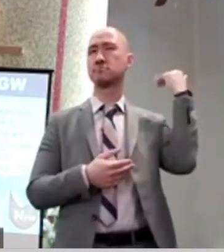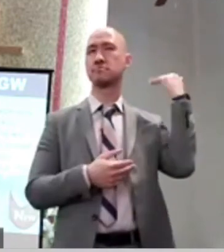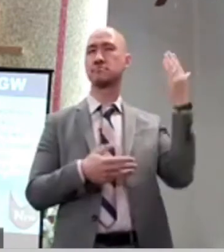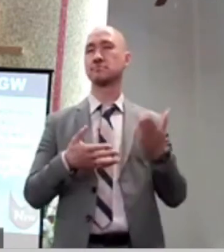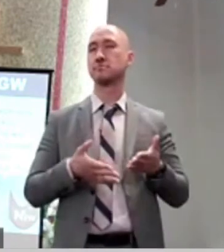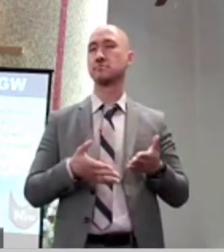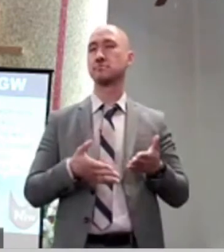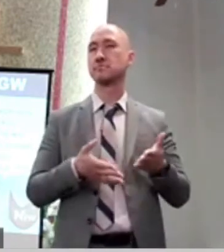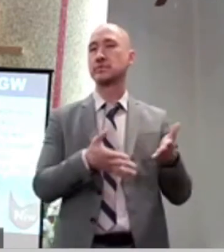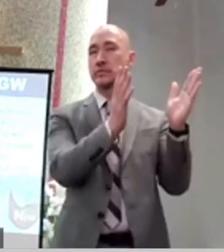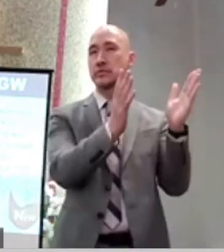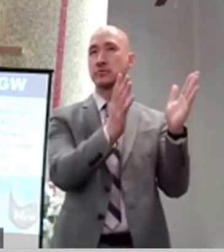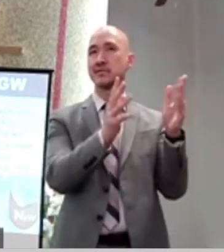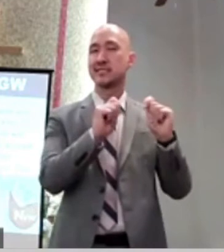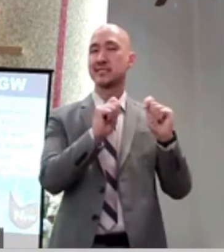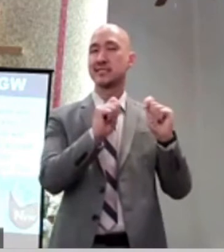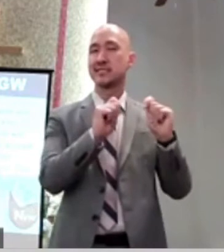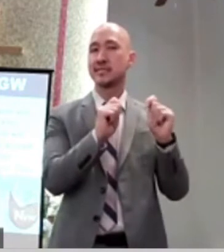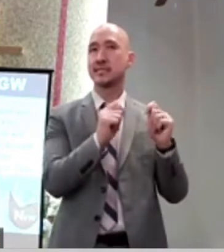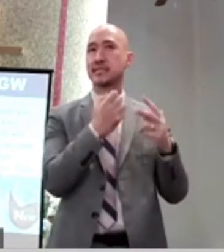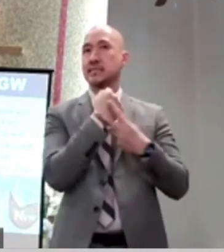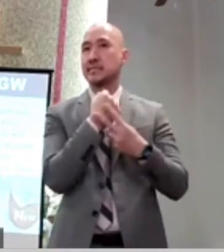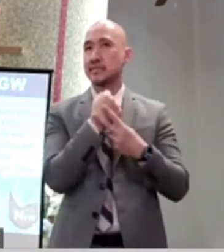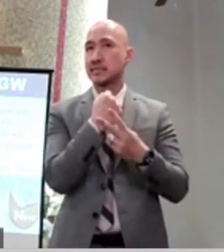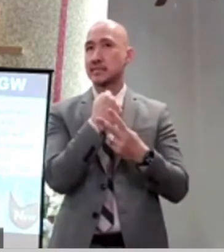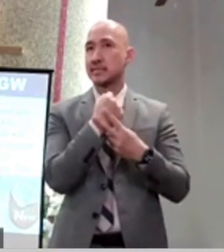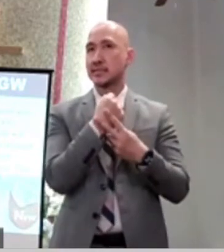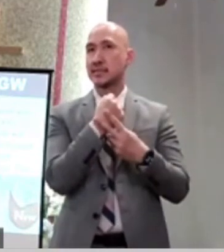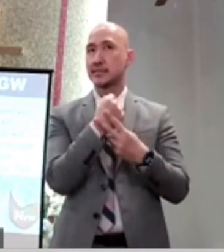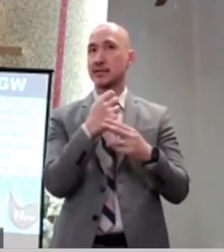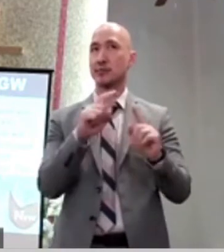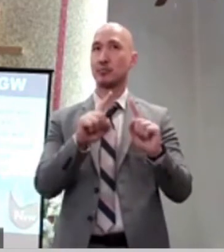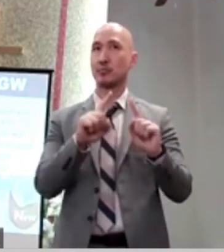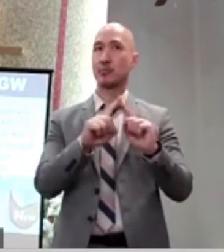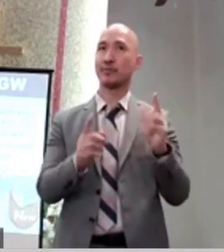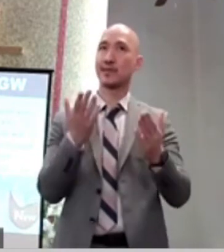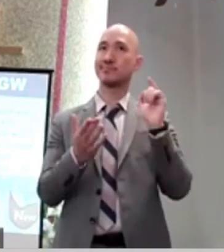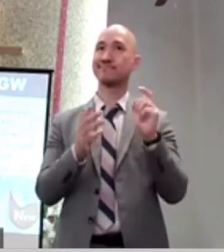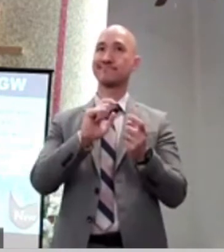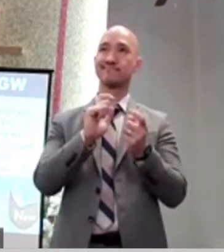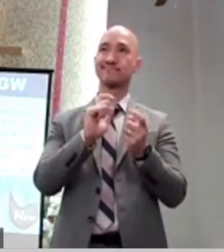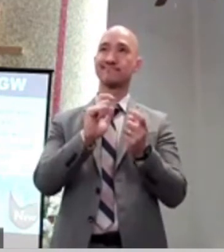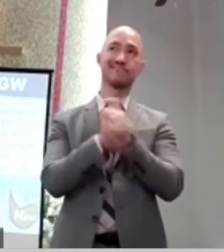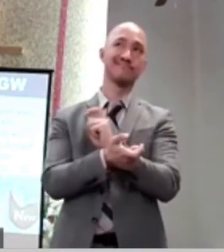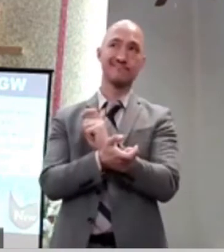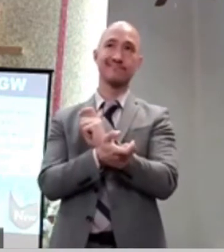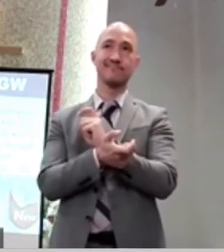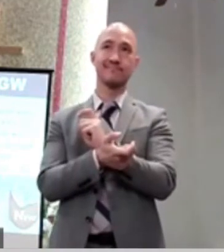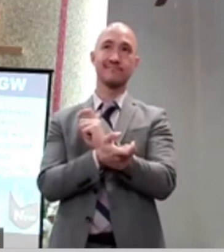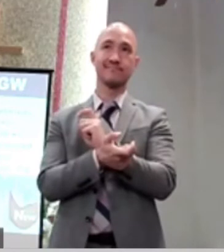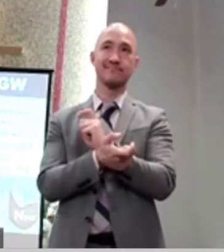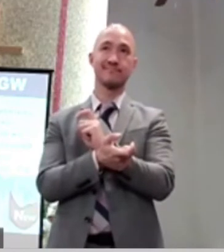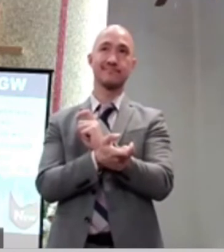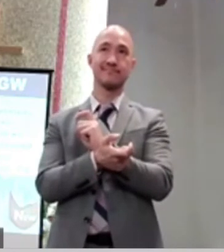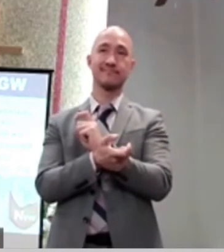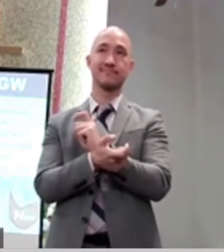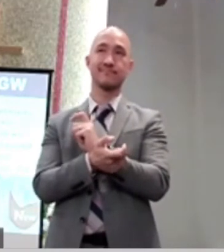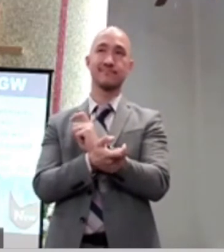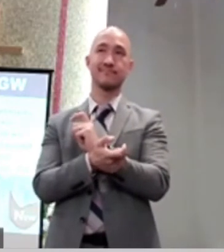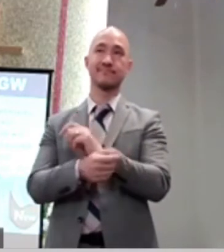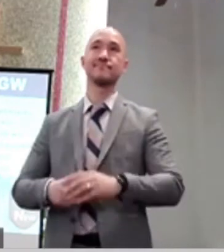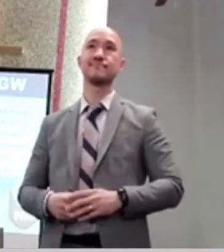into this new wine, into the new covenant. Because in the church, the